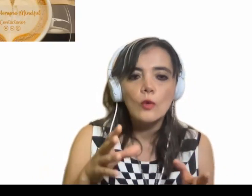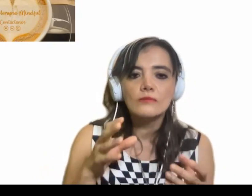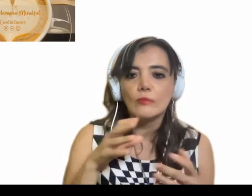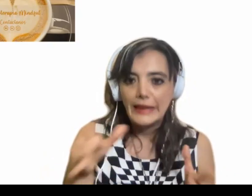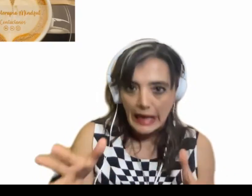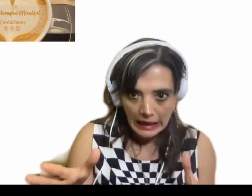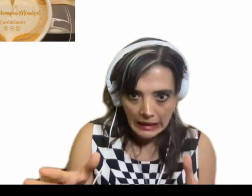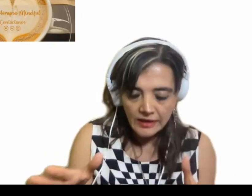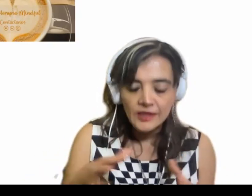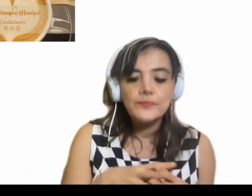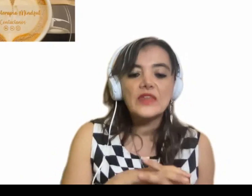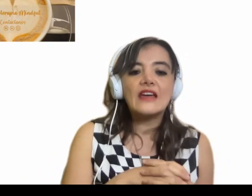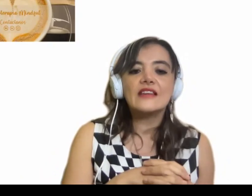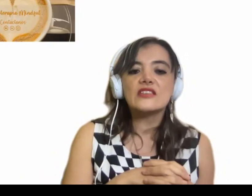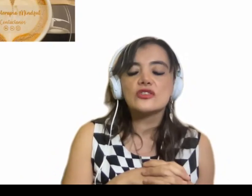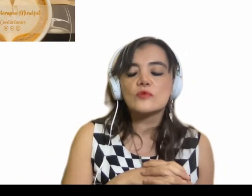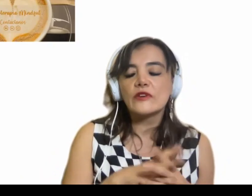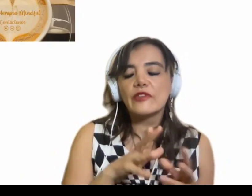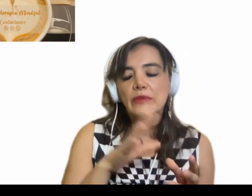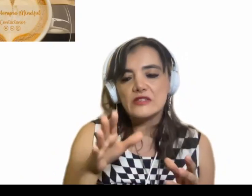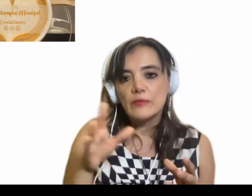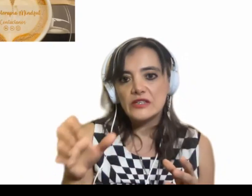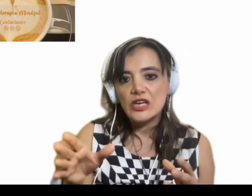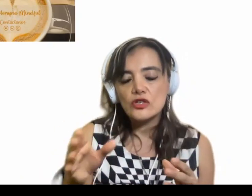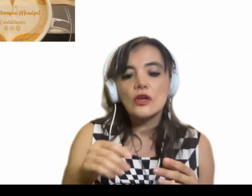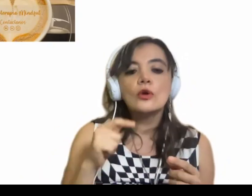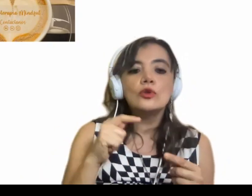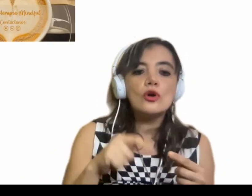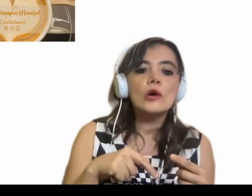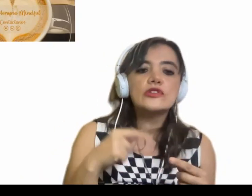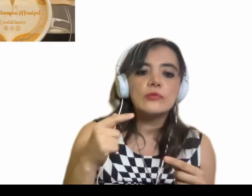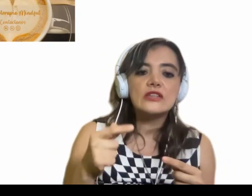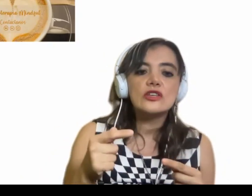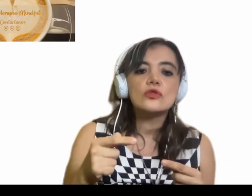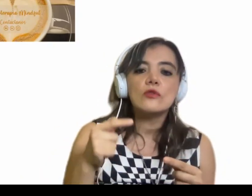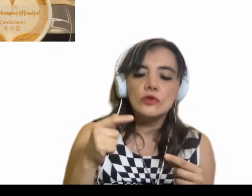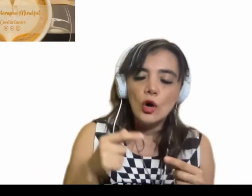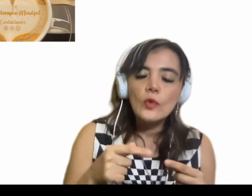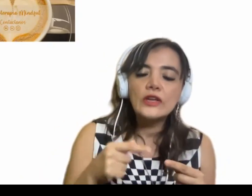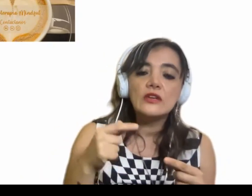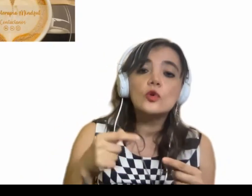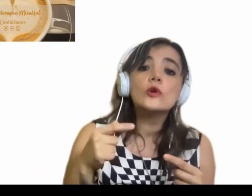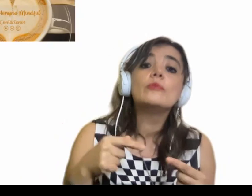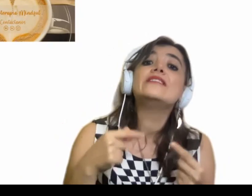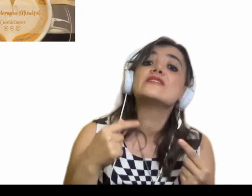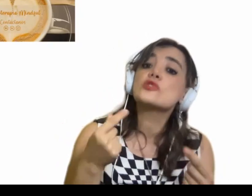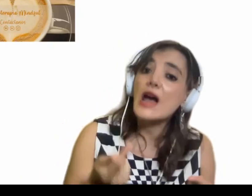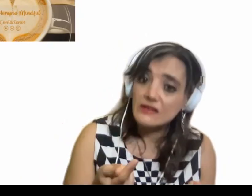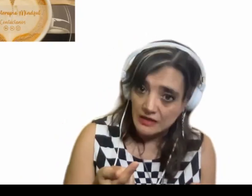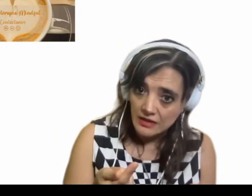go blank. And that is just one of the myths of meditation. You go into meditation knowing that you